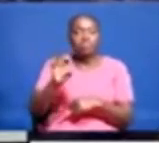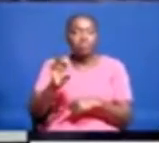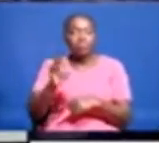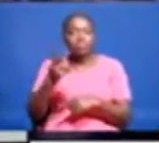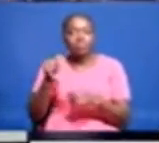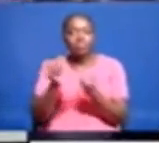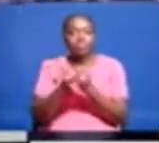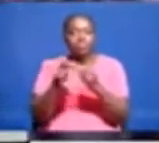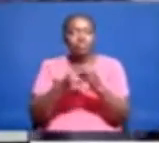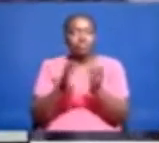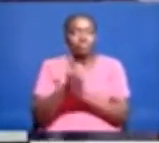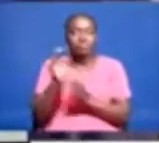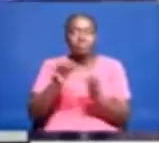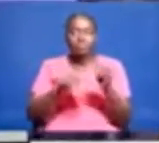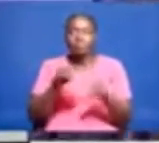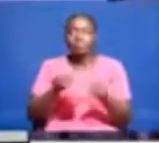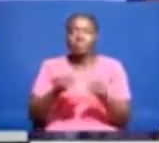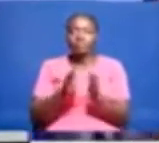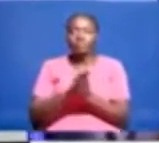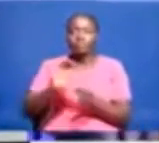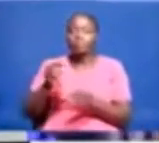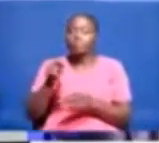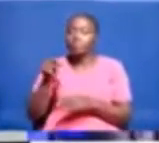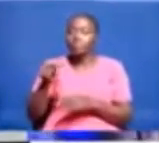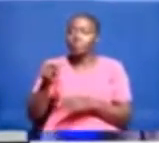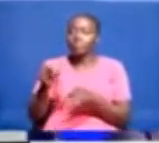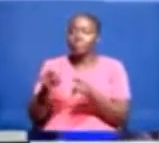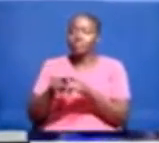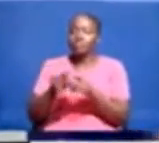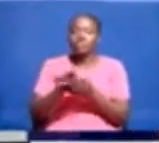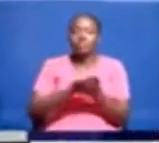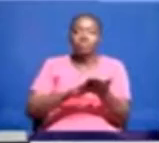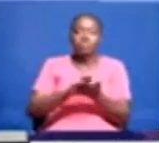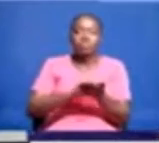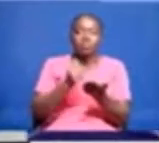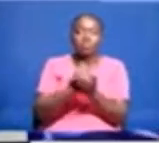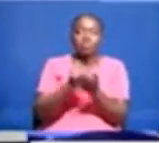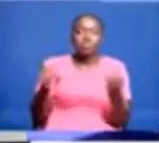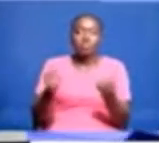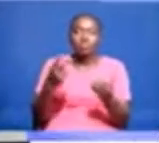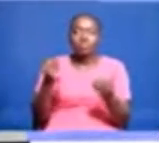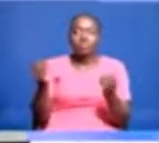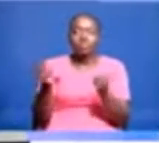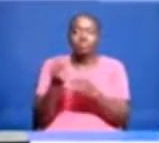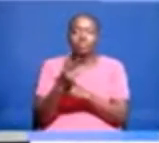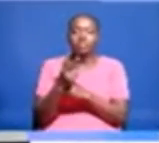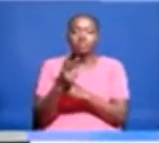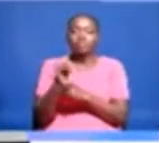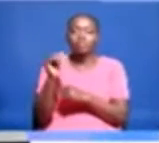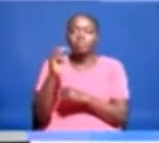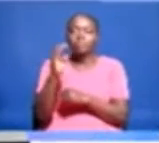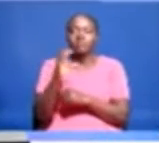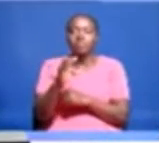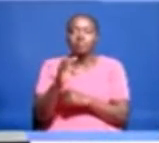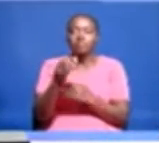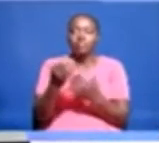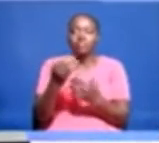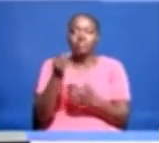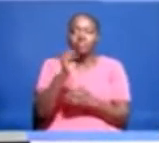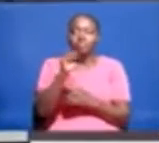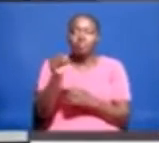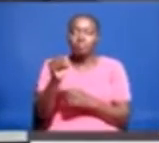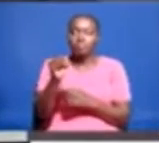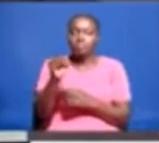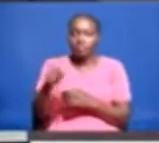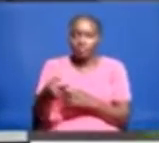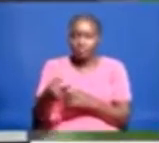elections. Kitui Rural constituency, which was established and gazetted in 2012 by IEBC, has 55,000